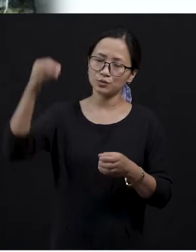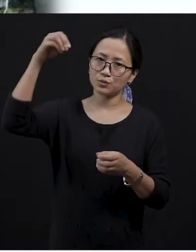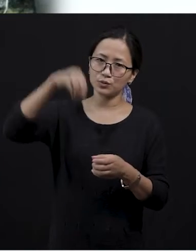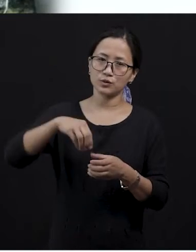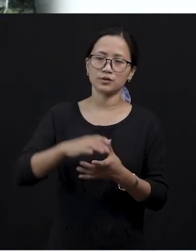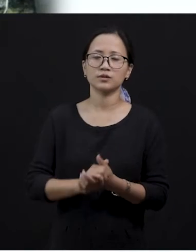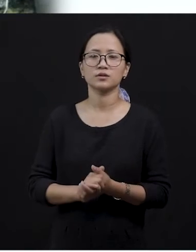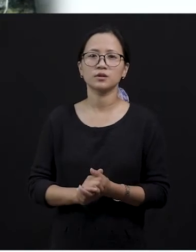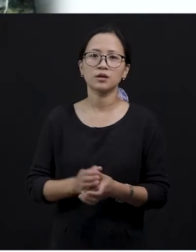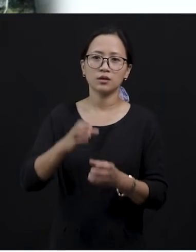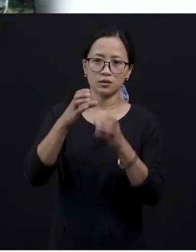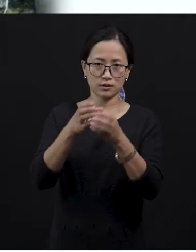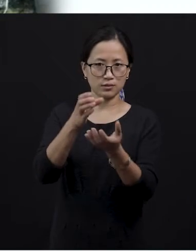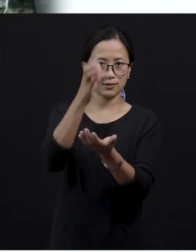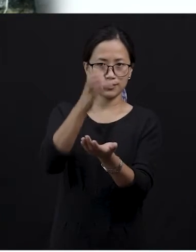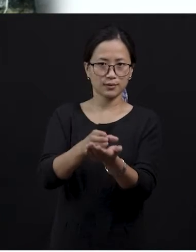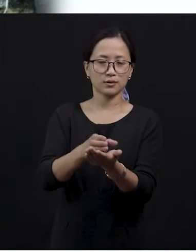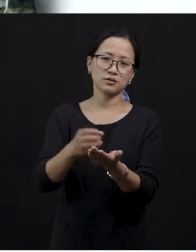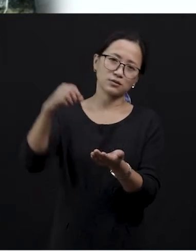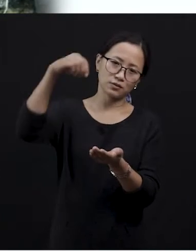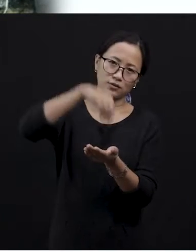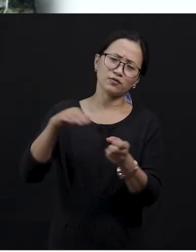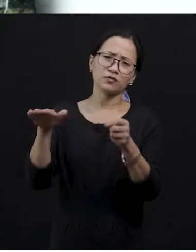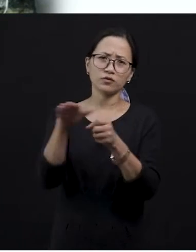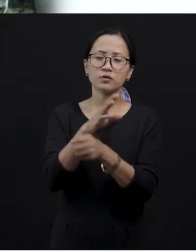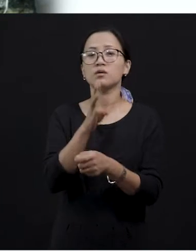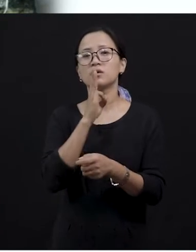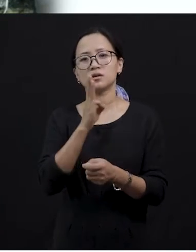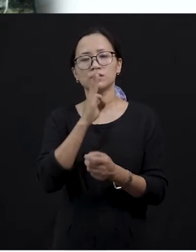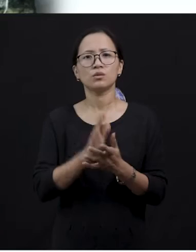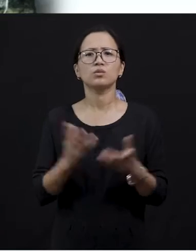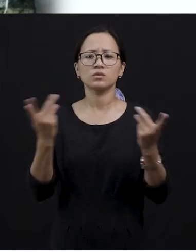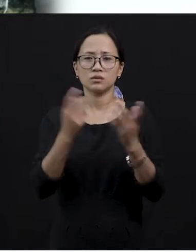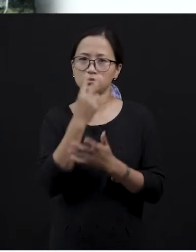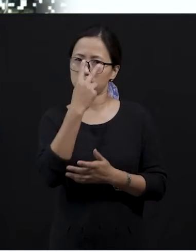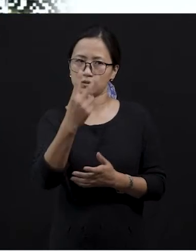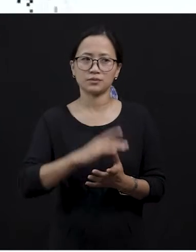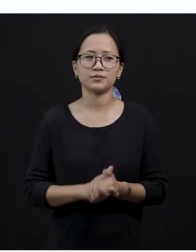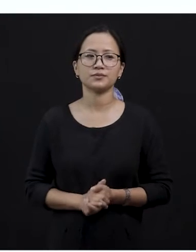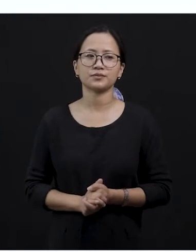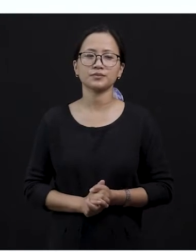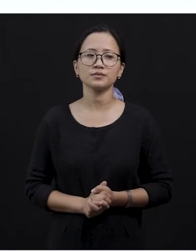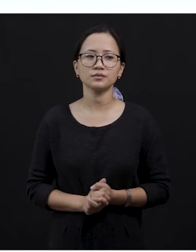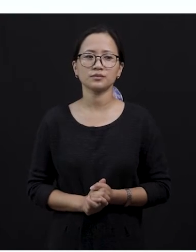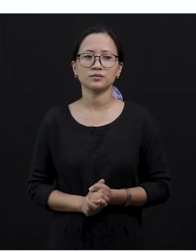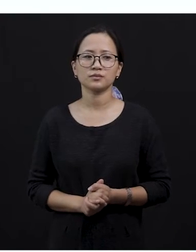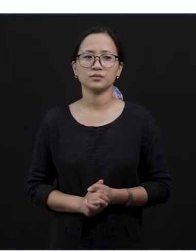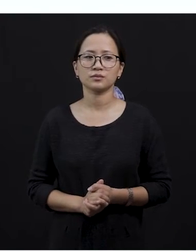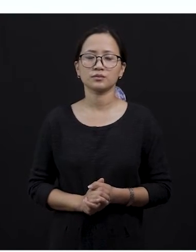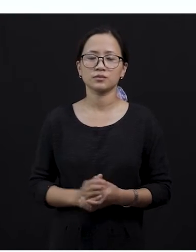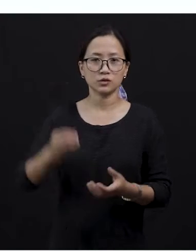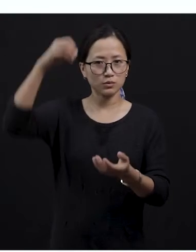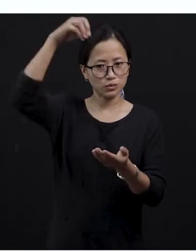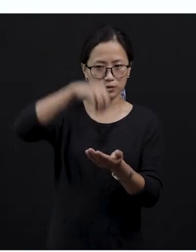it in a glass full of water. Okay, what will happen? Let us see. Let us see. If we put in